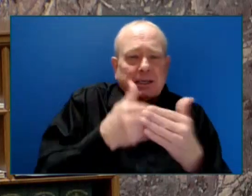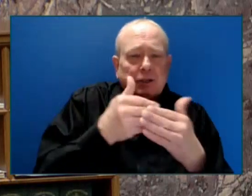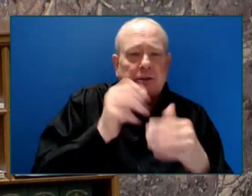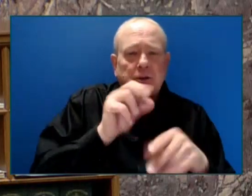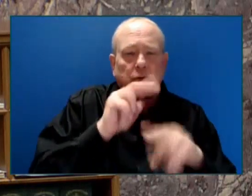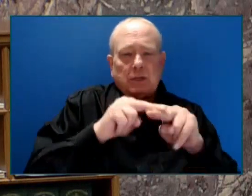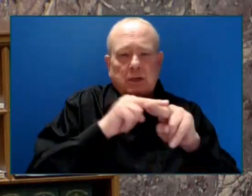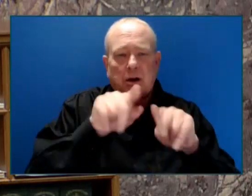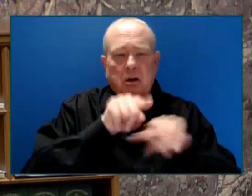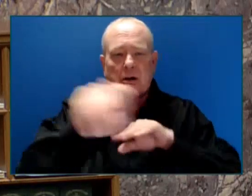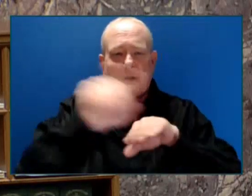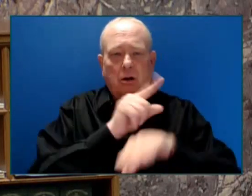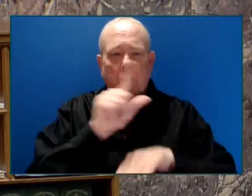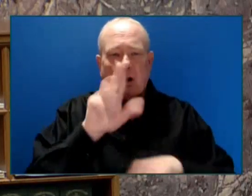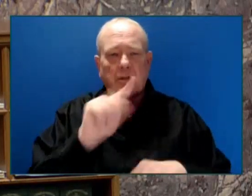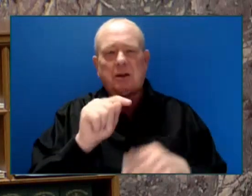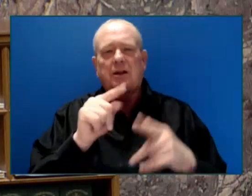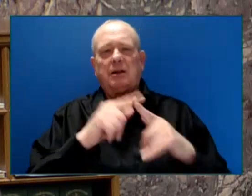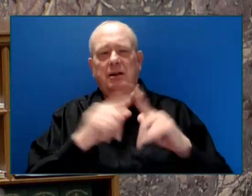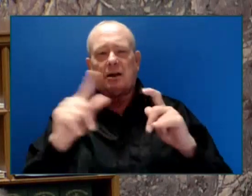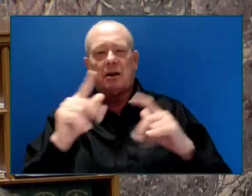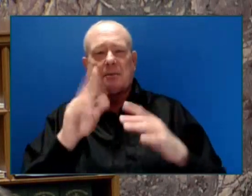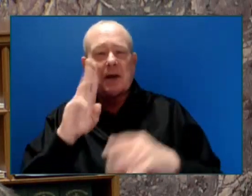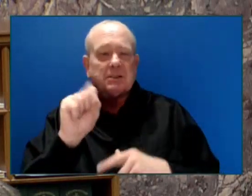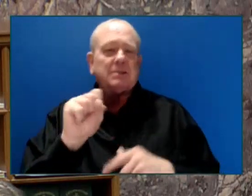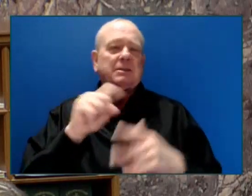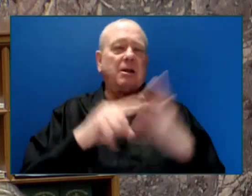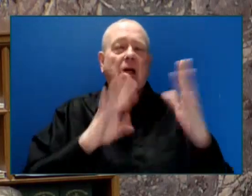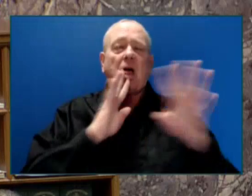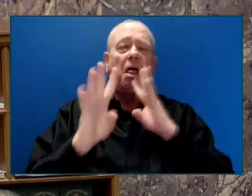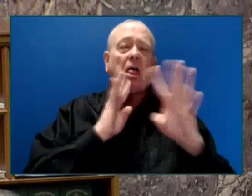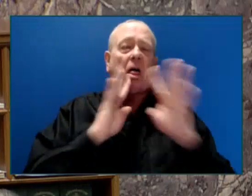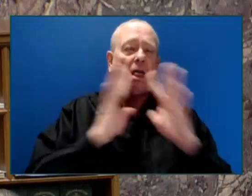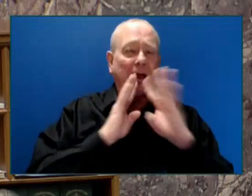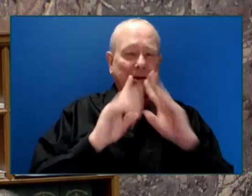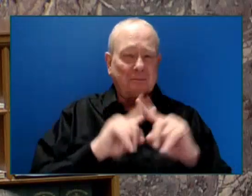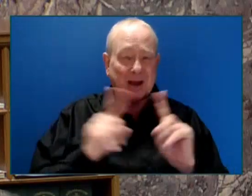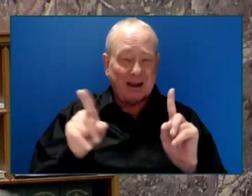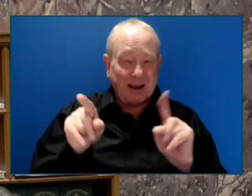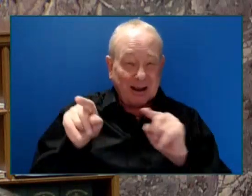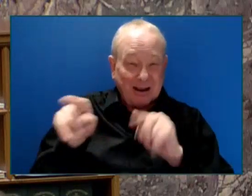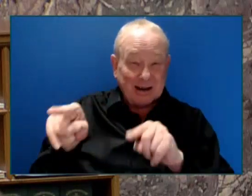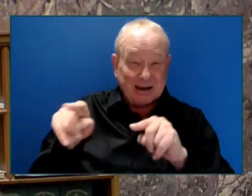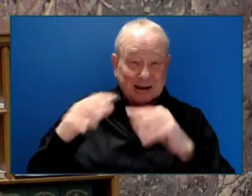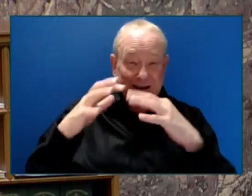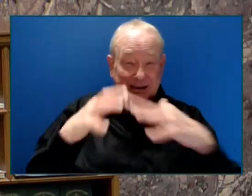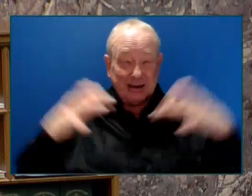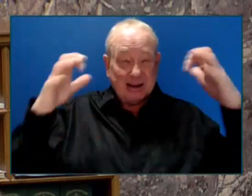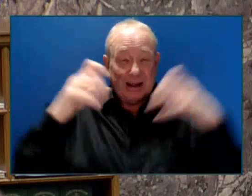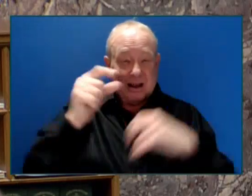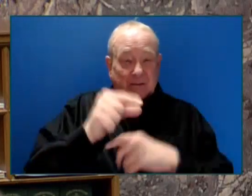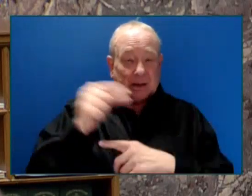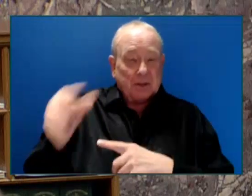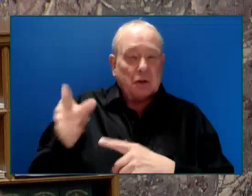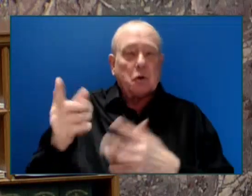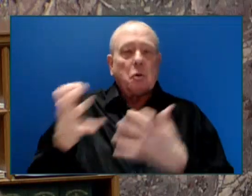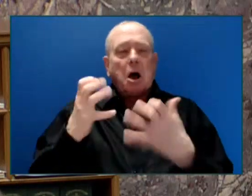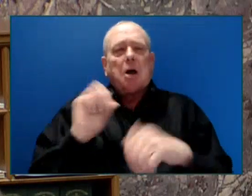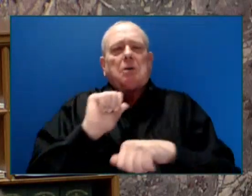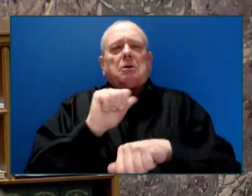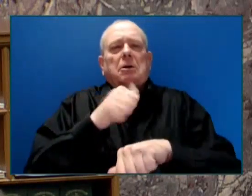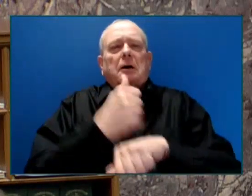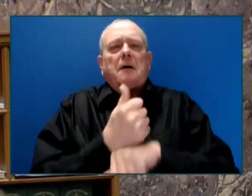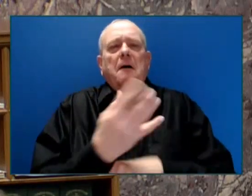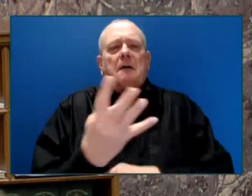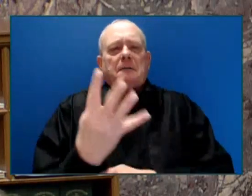community plans, this Premier and the NDP government want to impose 4 plexes in every single family neighbourhood in